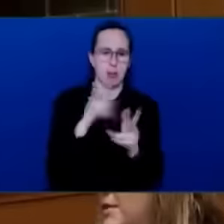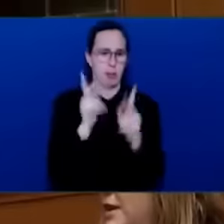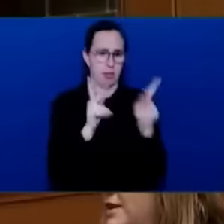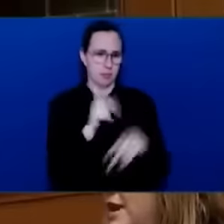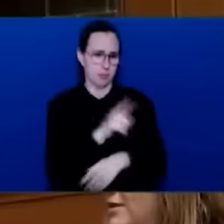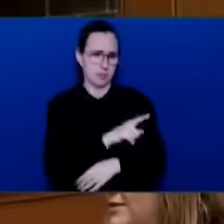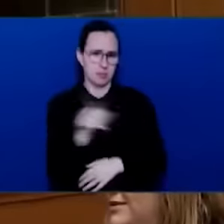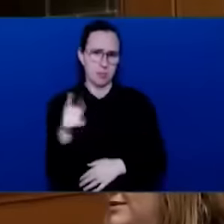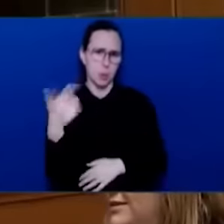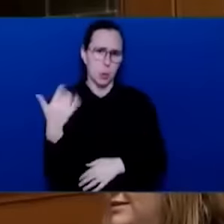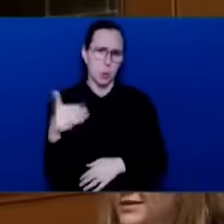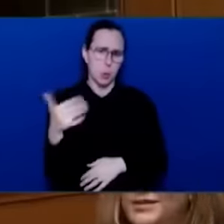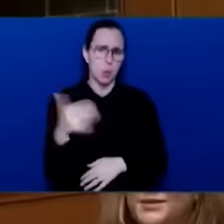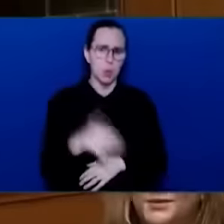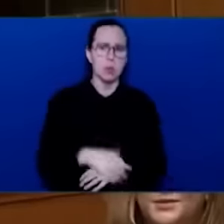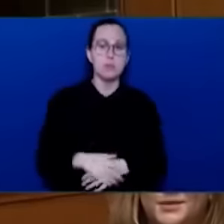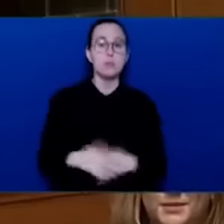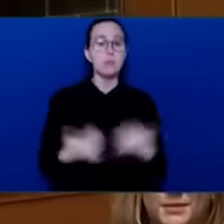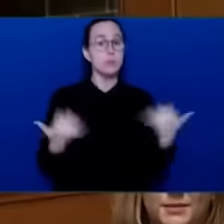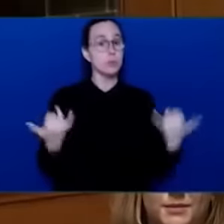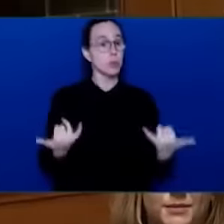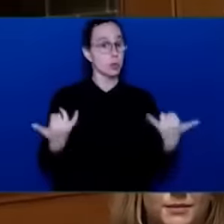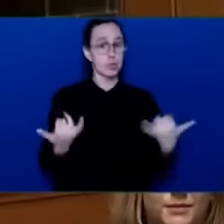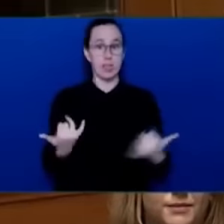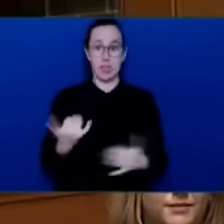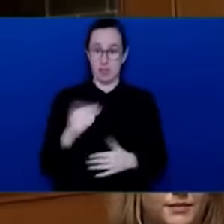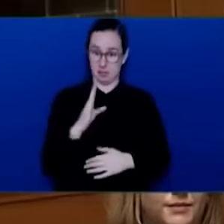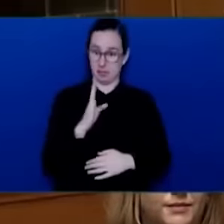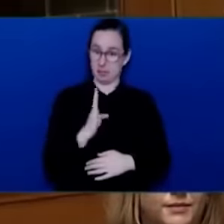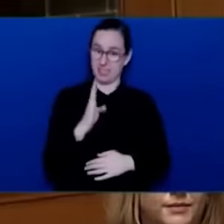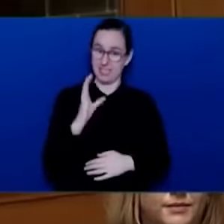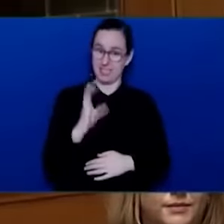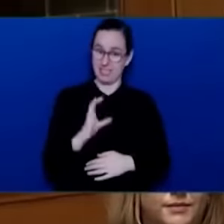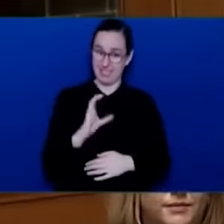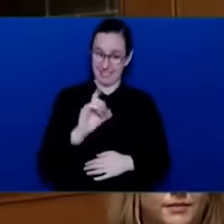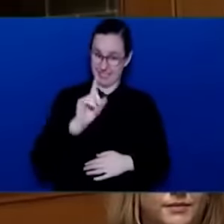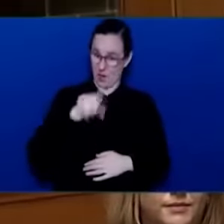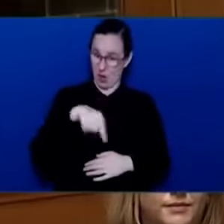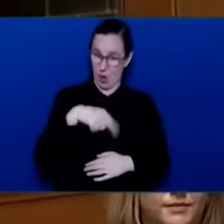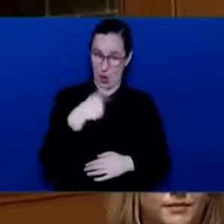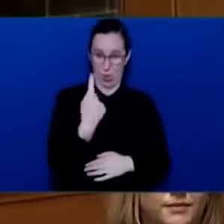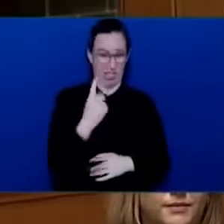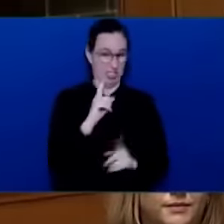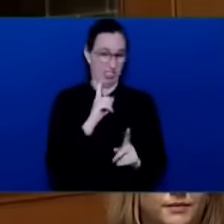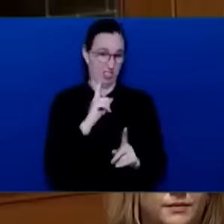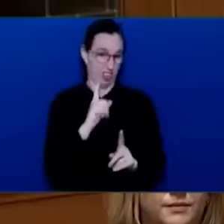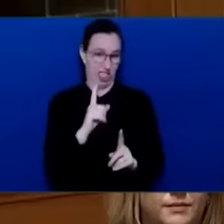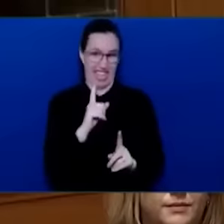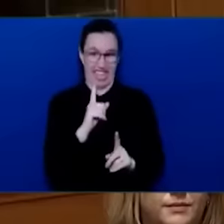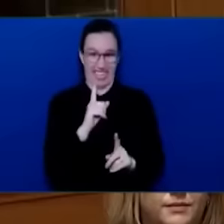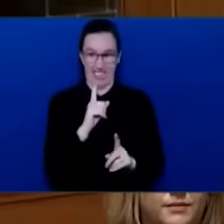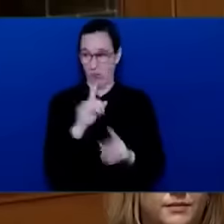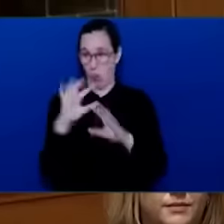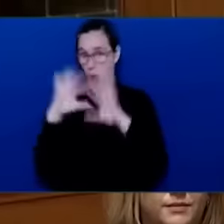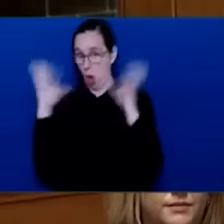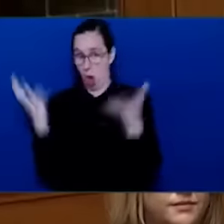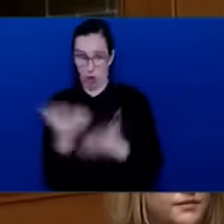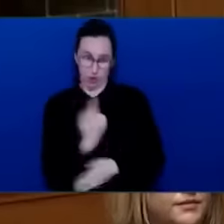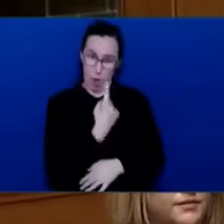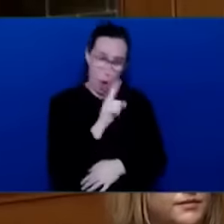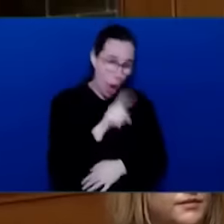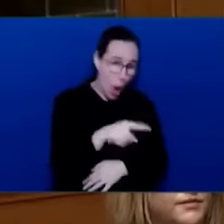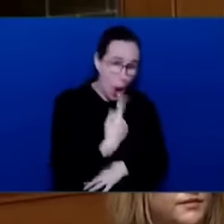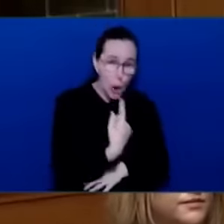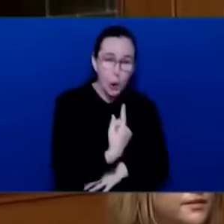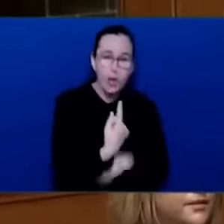one of the only jurisdictions in the world to ban healthcare workers who choose not to take the